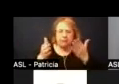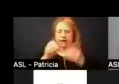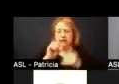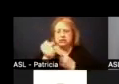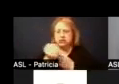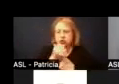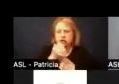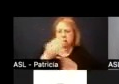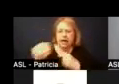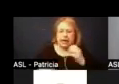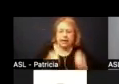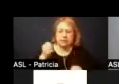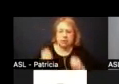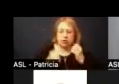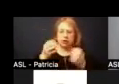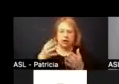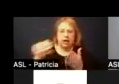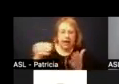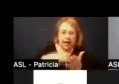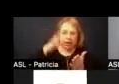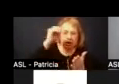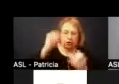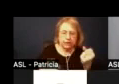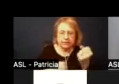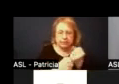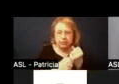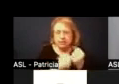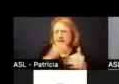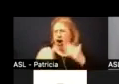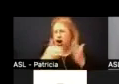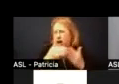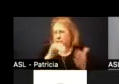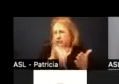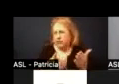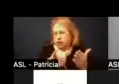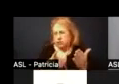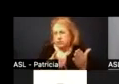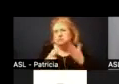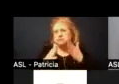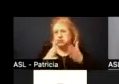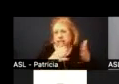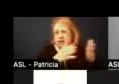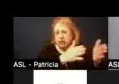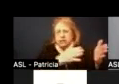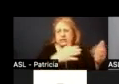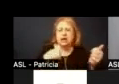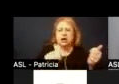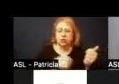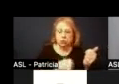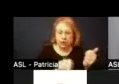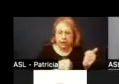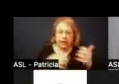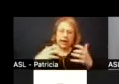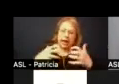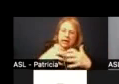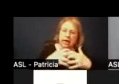learning supports and professional development all of these strategies that are embedded in the lcap well we took advantage and aligned our